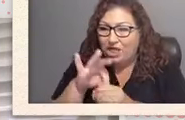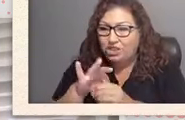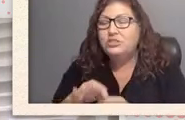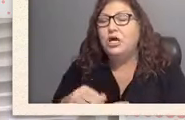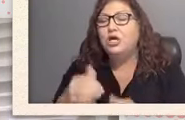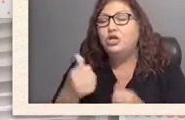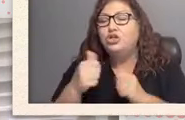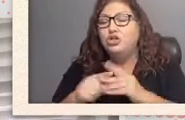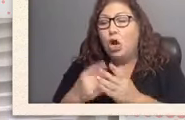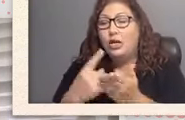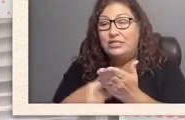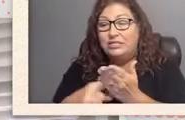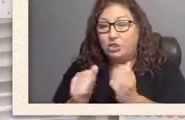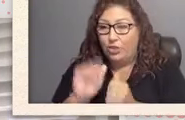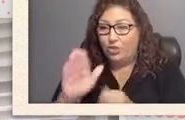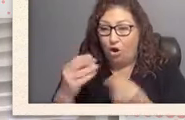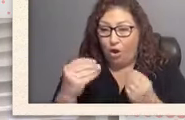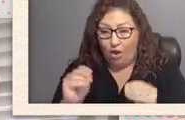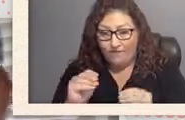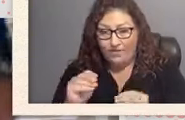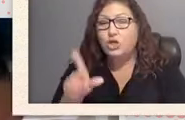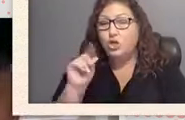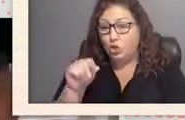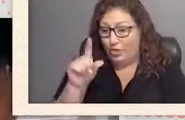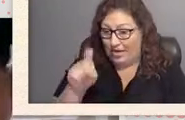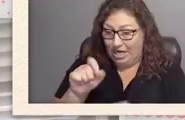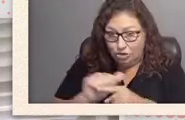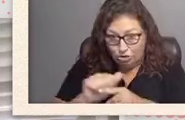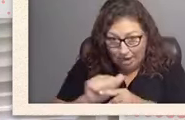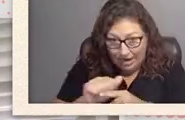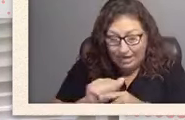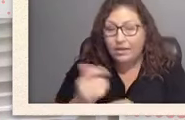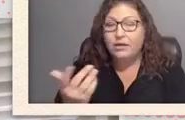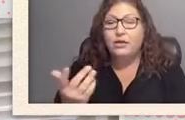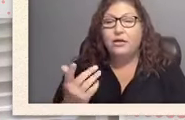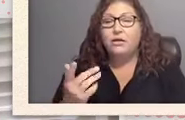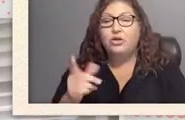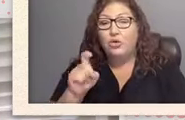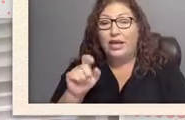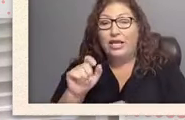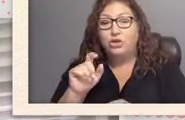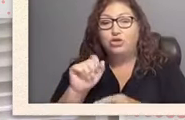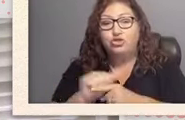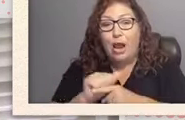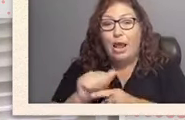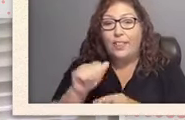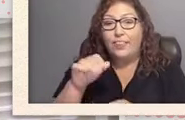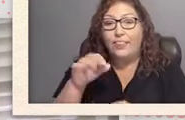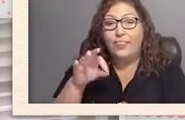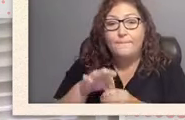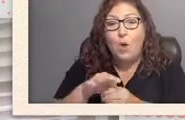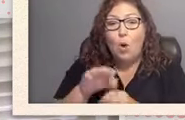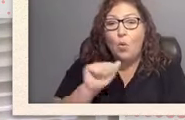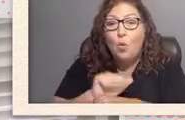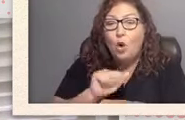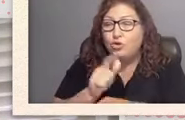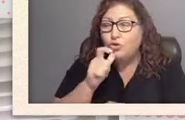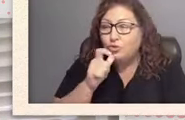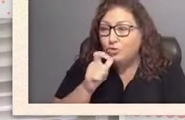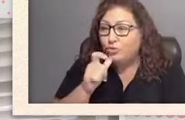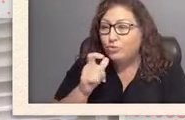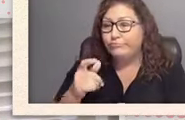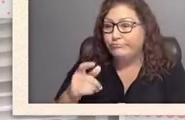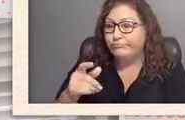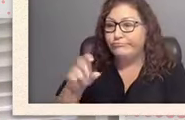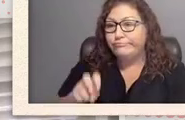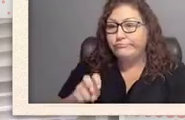their office. Is there a need for training? Is there a need to train poll workers? Is there a need to help recruit poll workers